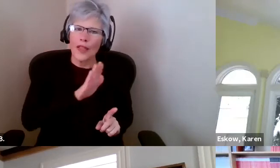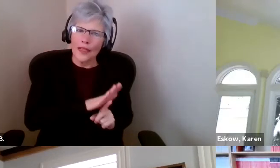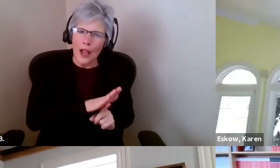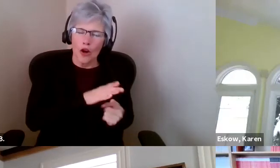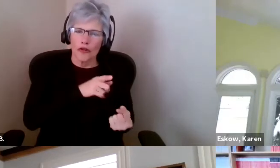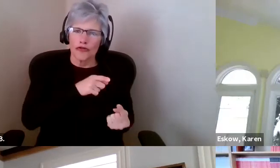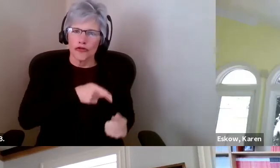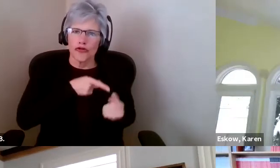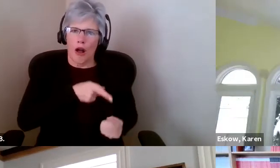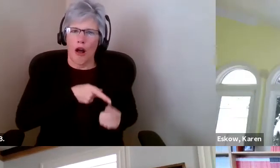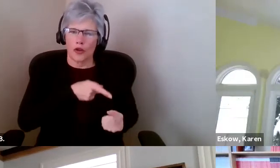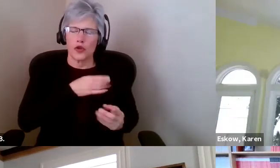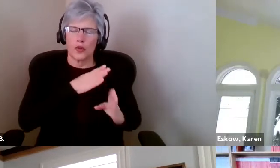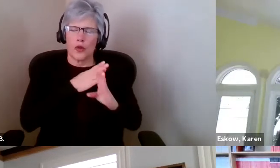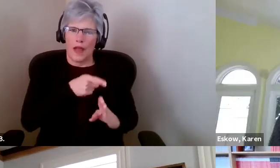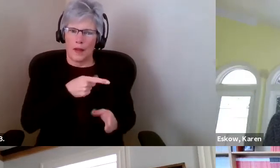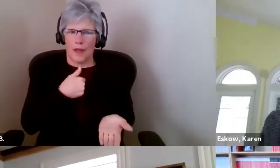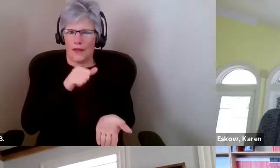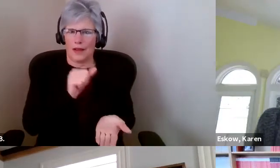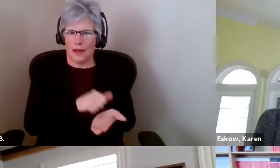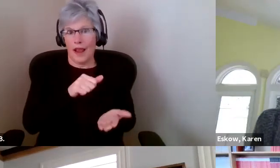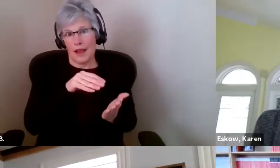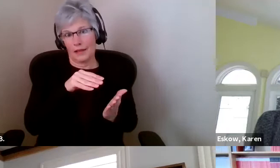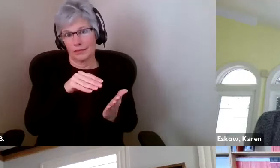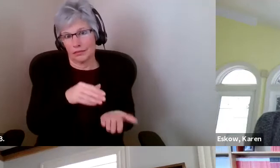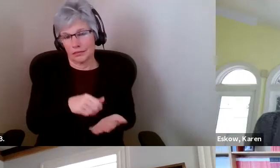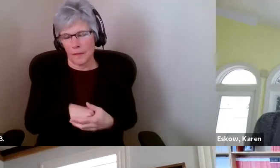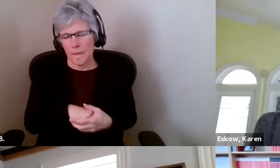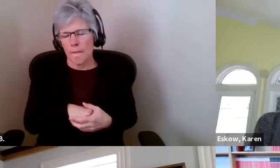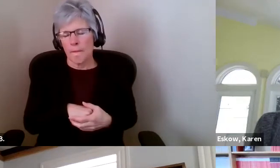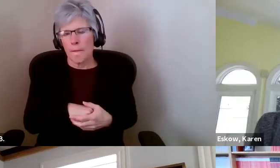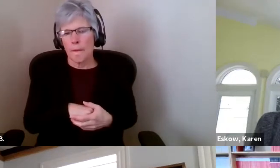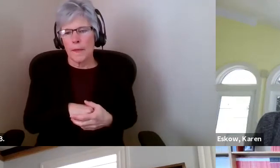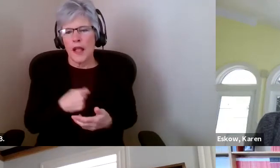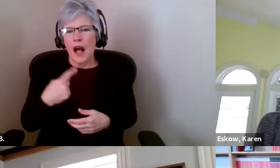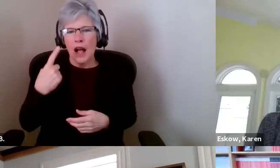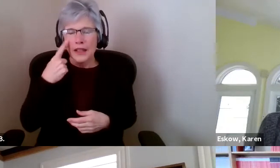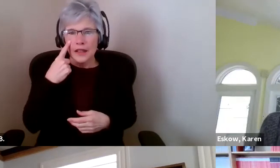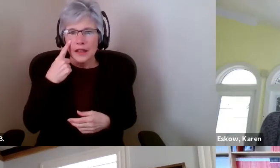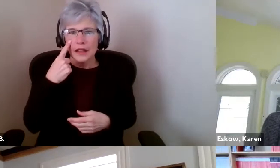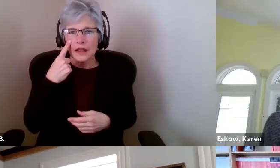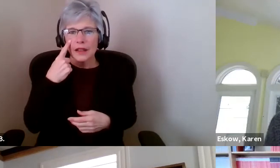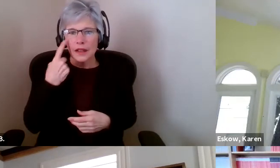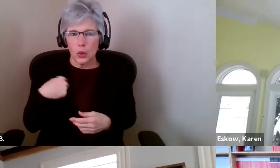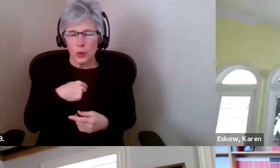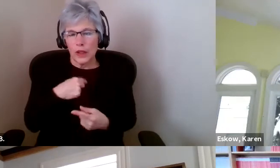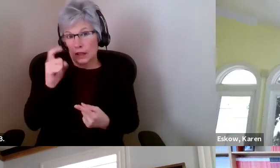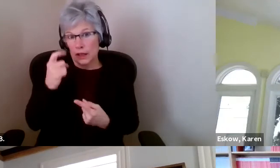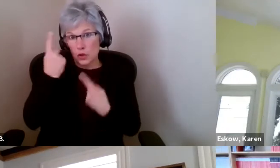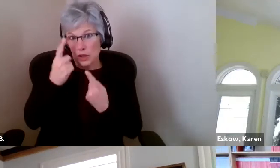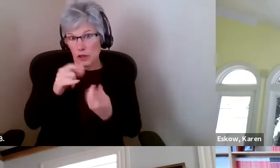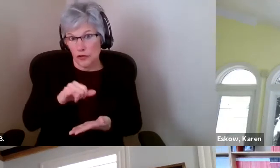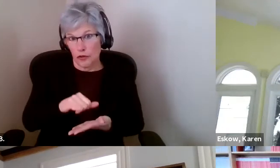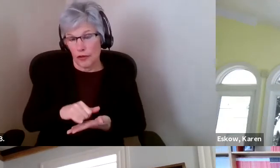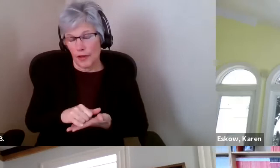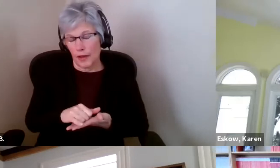really were. Nothing against A students, I'm not saying that. But I think we need to consider that. And sometimes